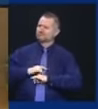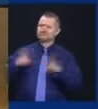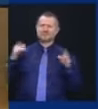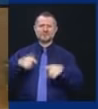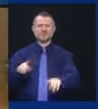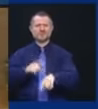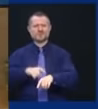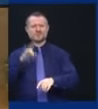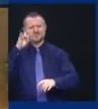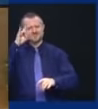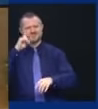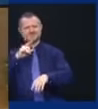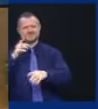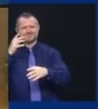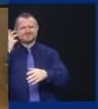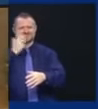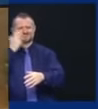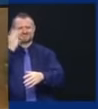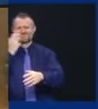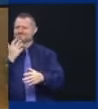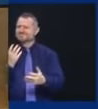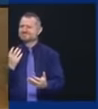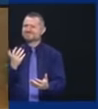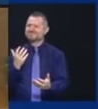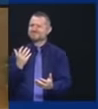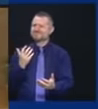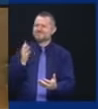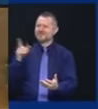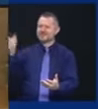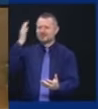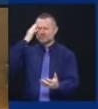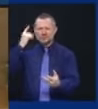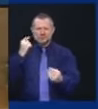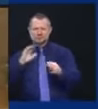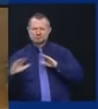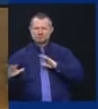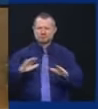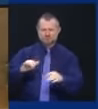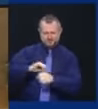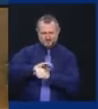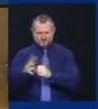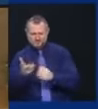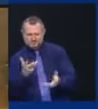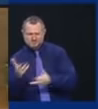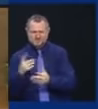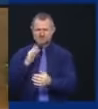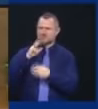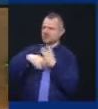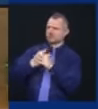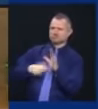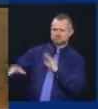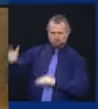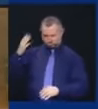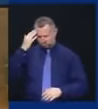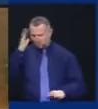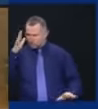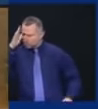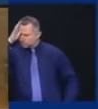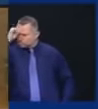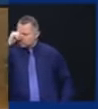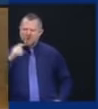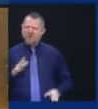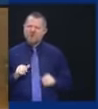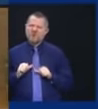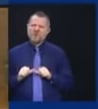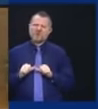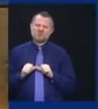there wasn't a map and little understanding of the pandemic, you relentlessly navigated all of